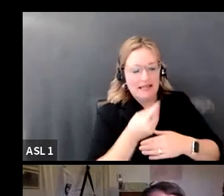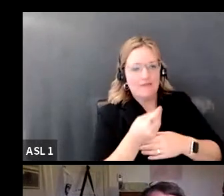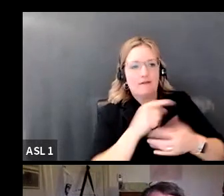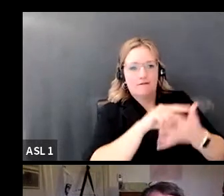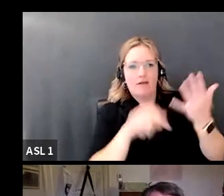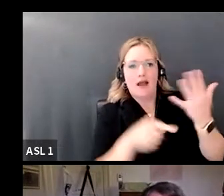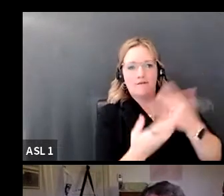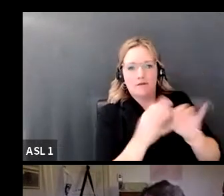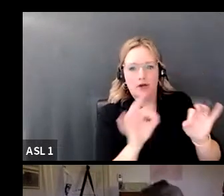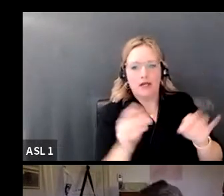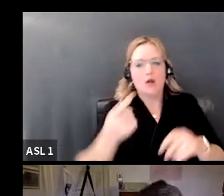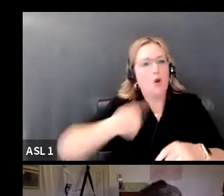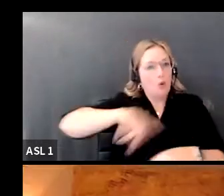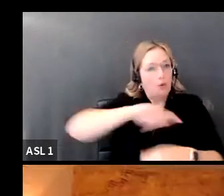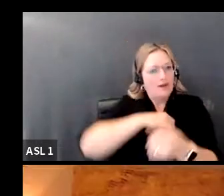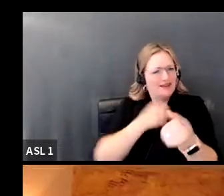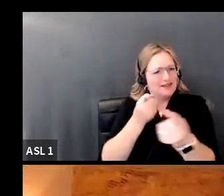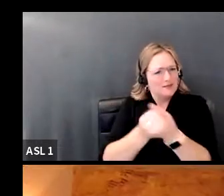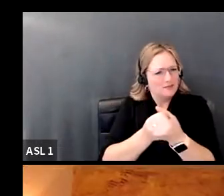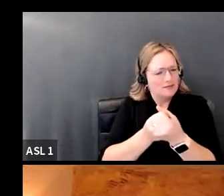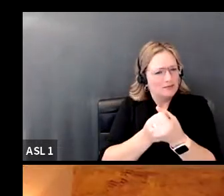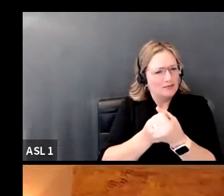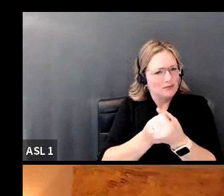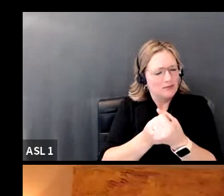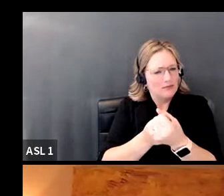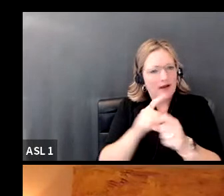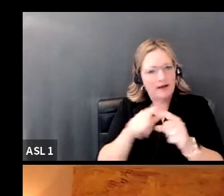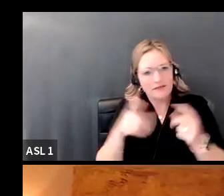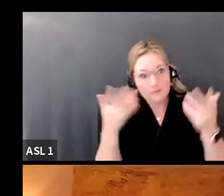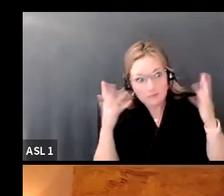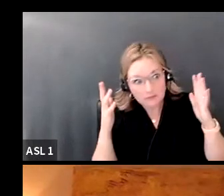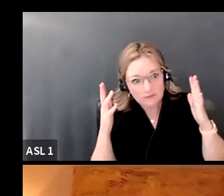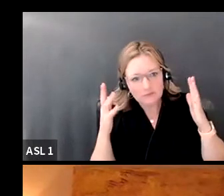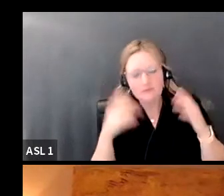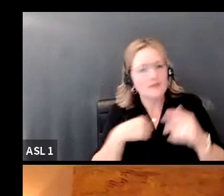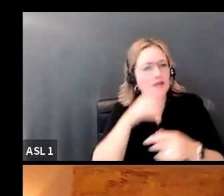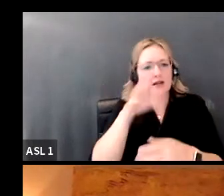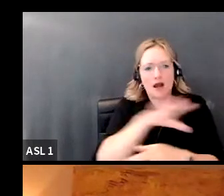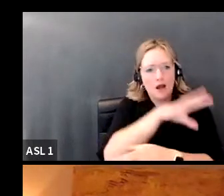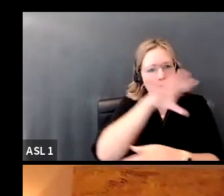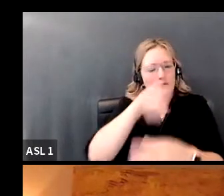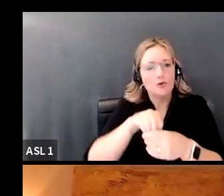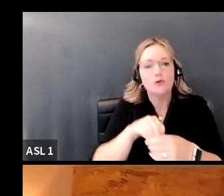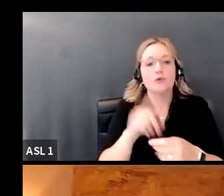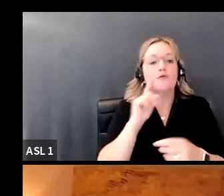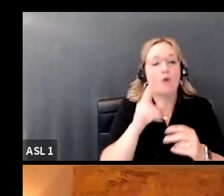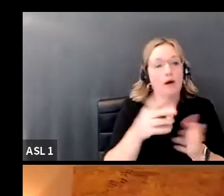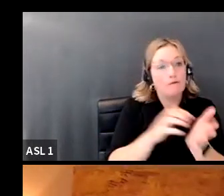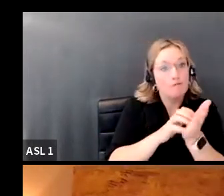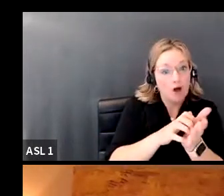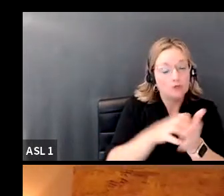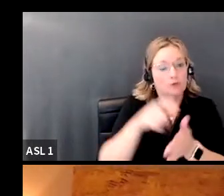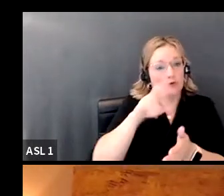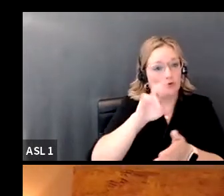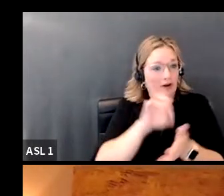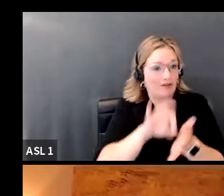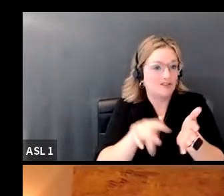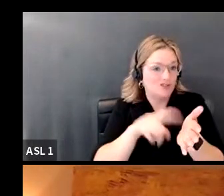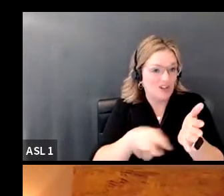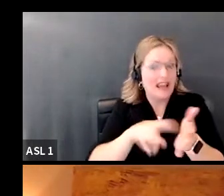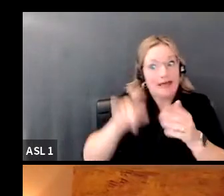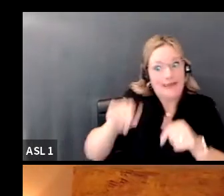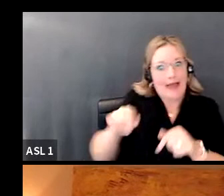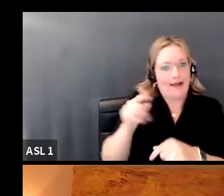legislation but it does not go far enough it does not include vulnerable record checks which comprise the majority of requested